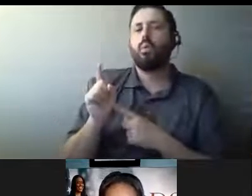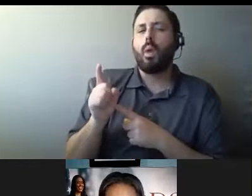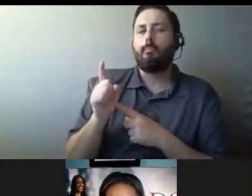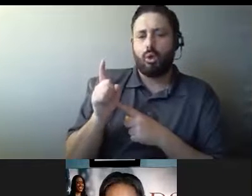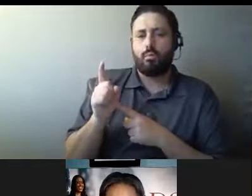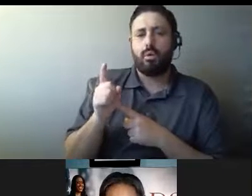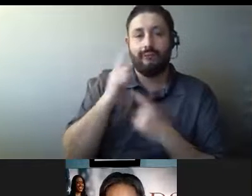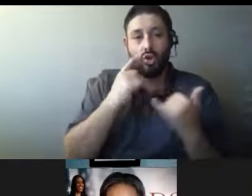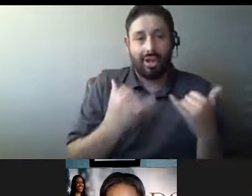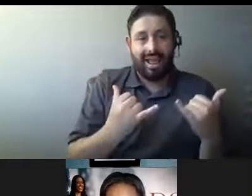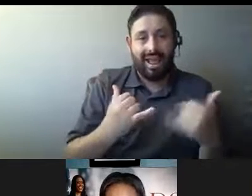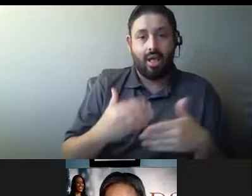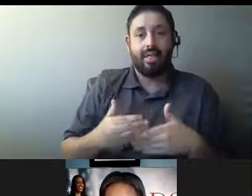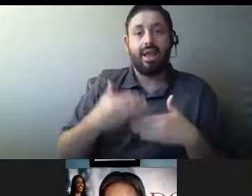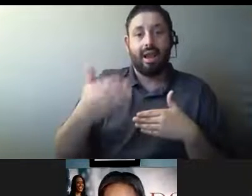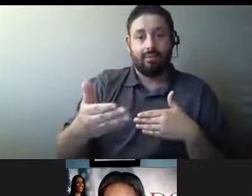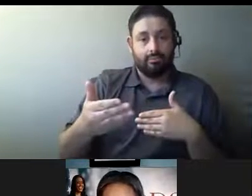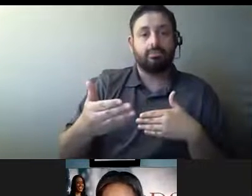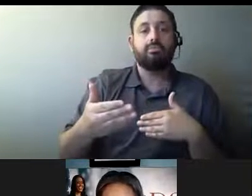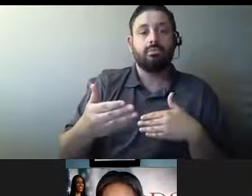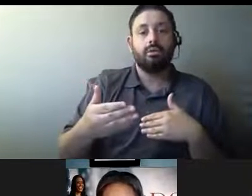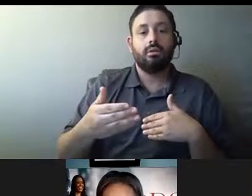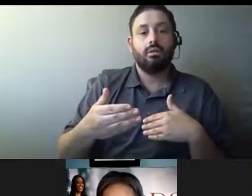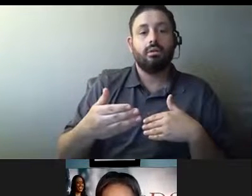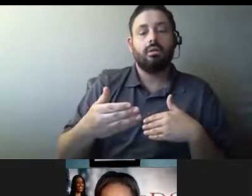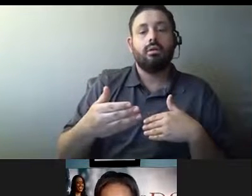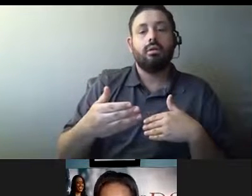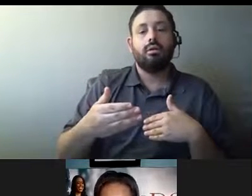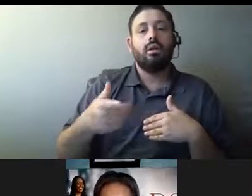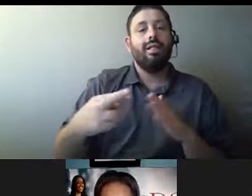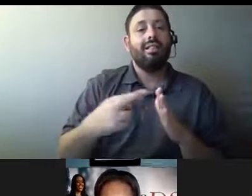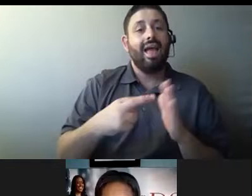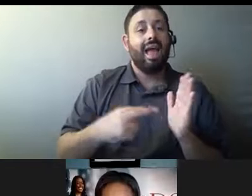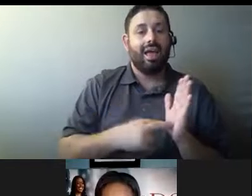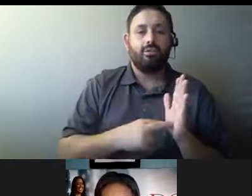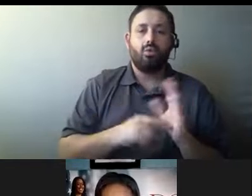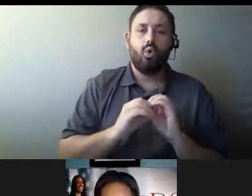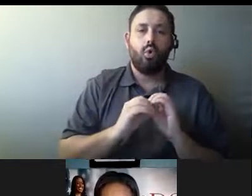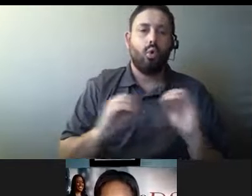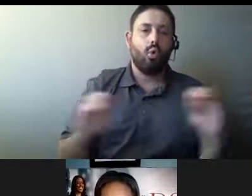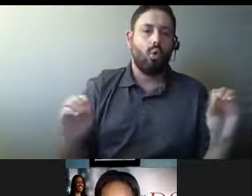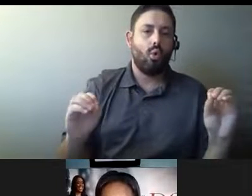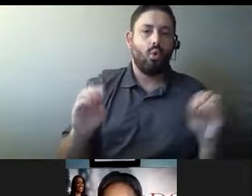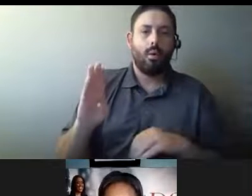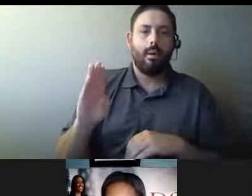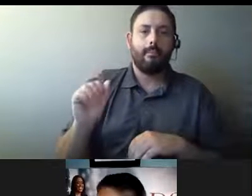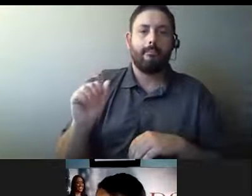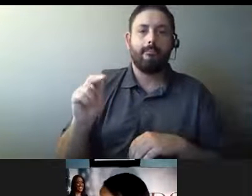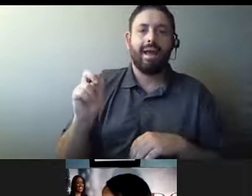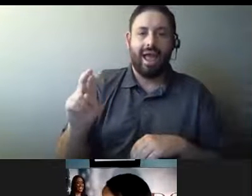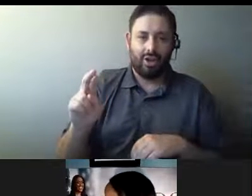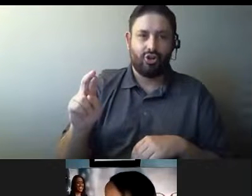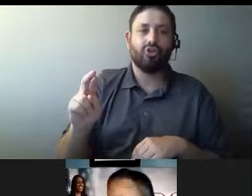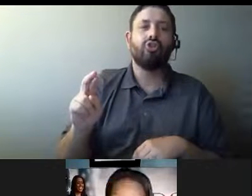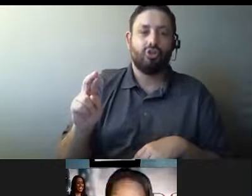between now and the next time we come on screen, the guidelines call for no banners to be in place. So we'll give you a